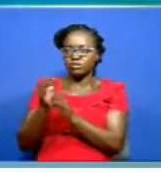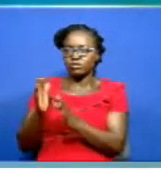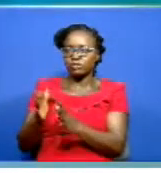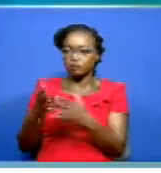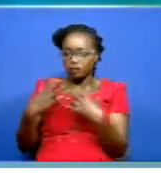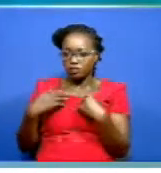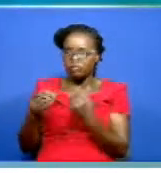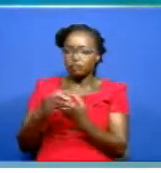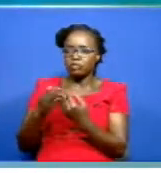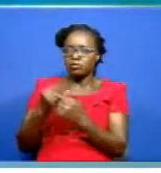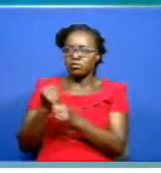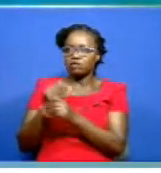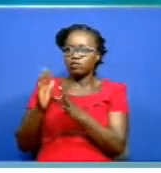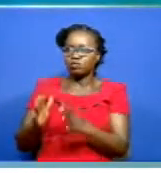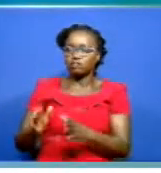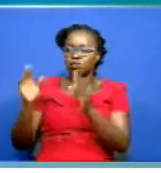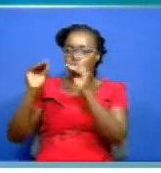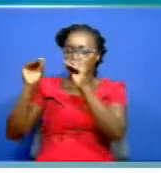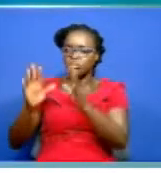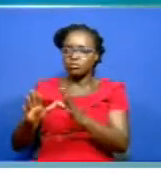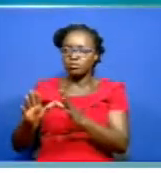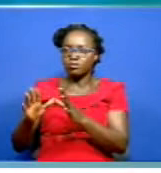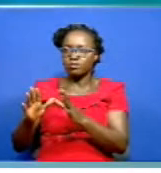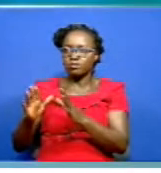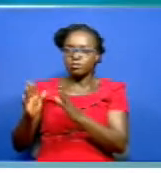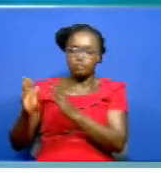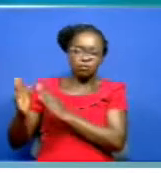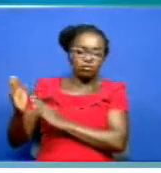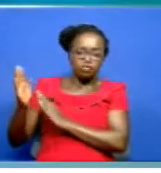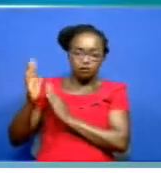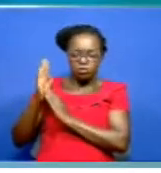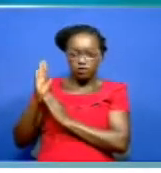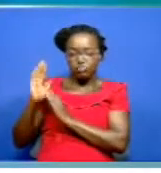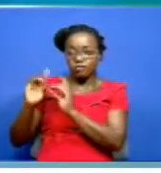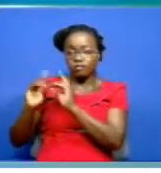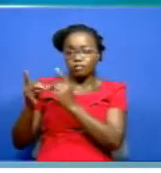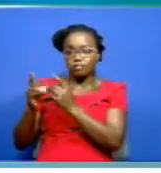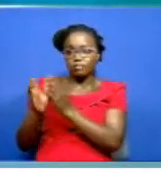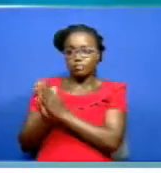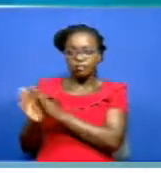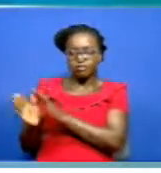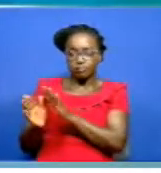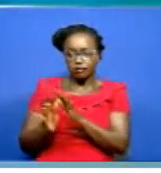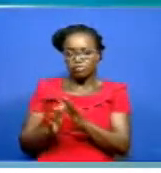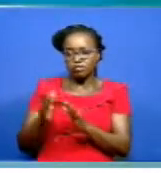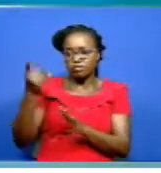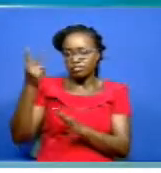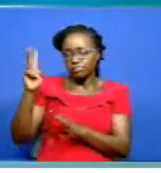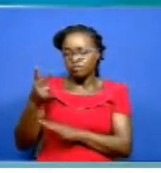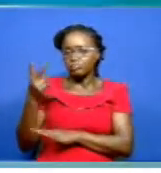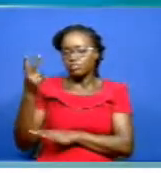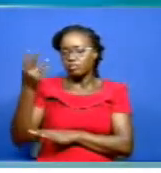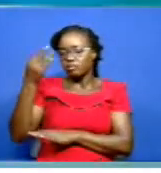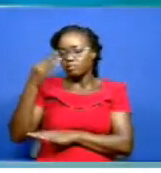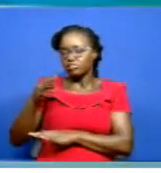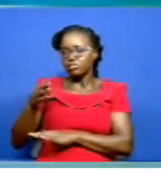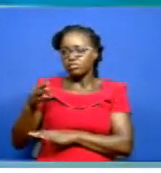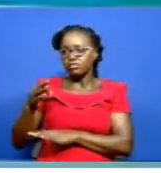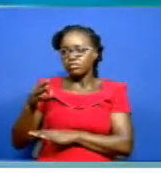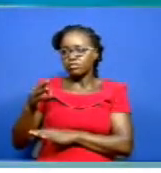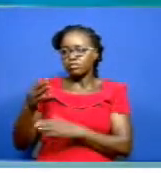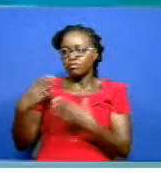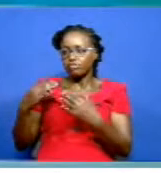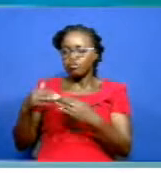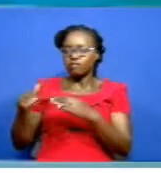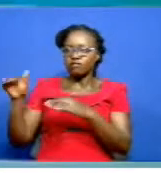healthcare workers, as well as the teachers, the uniformed forces. And the second phase, subsequently, persons over the age of